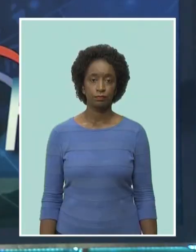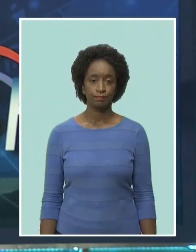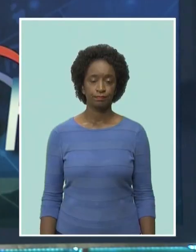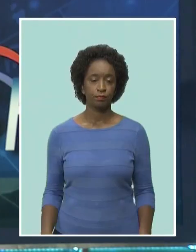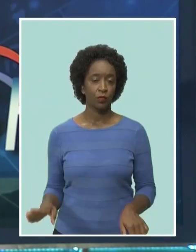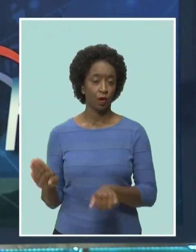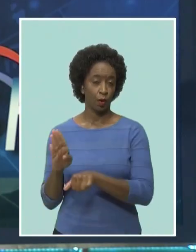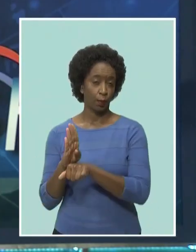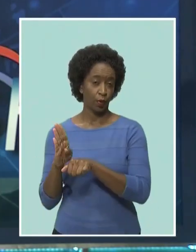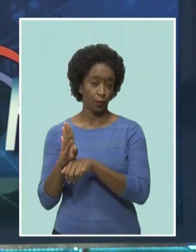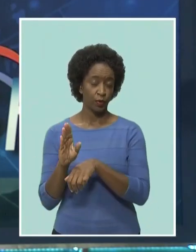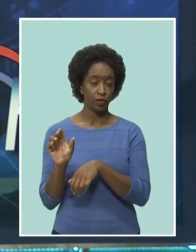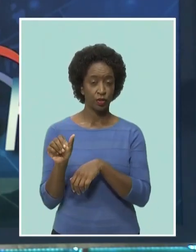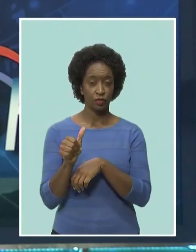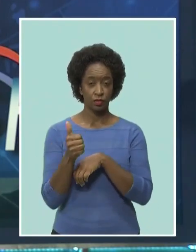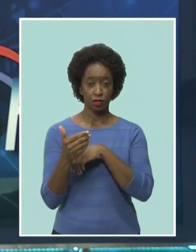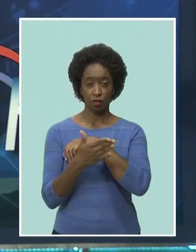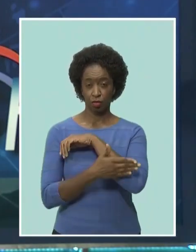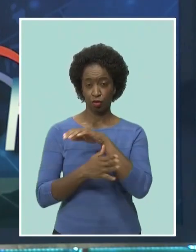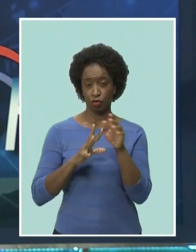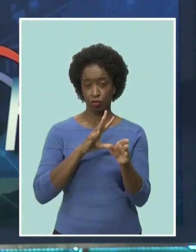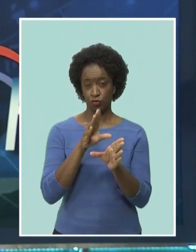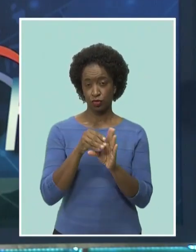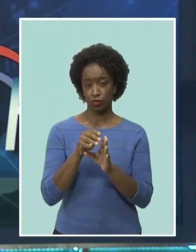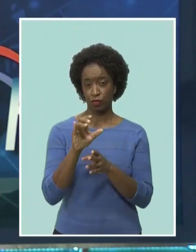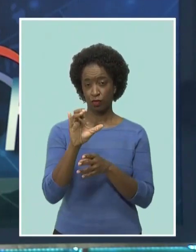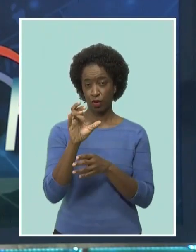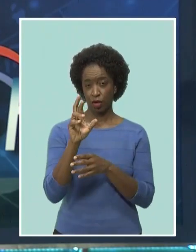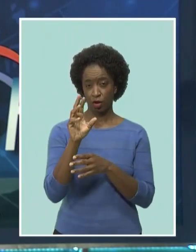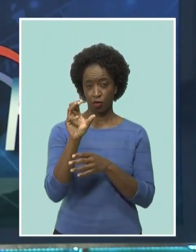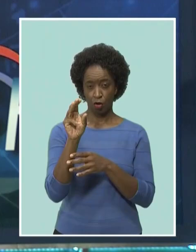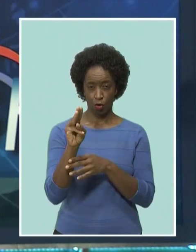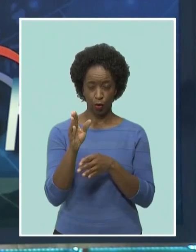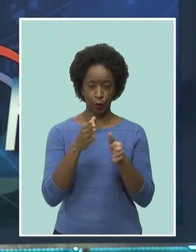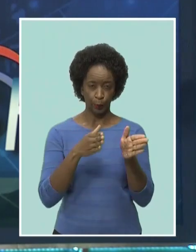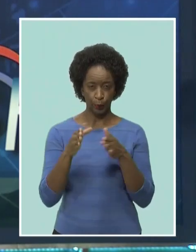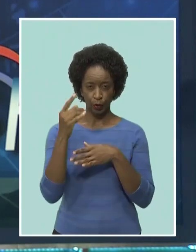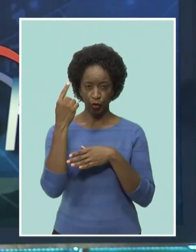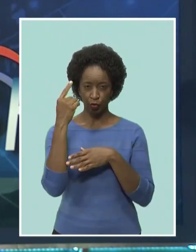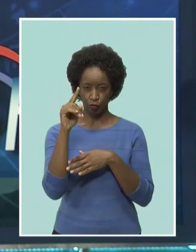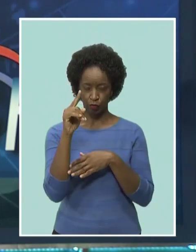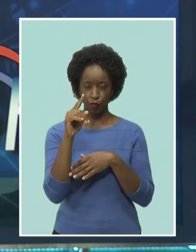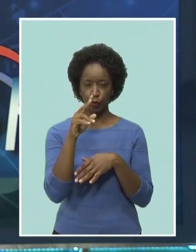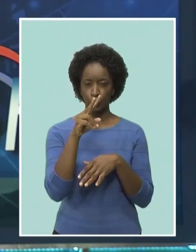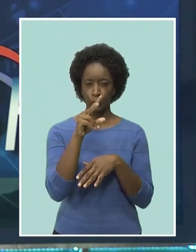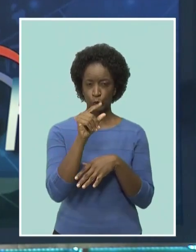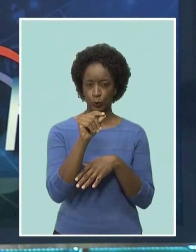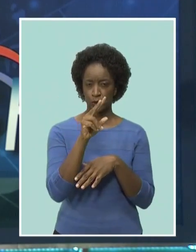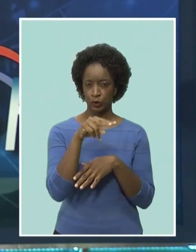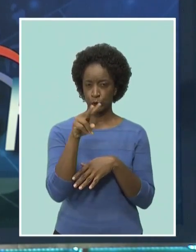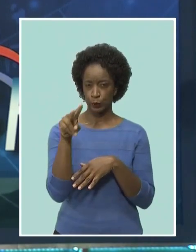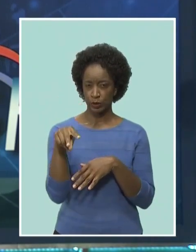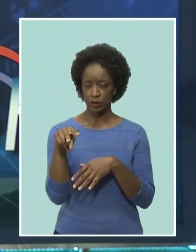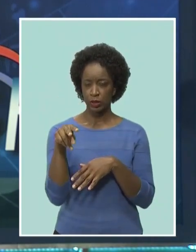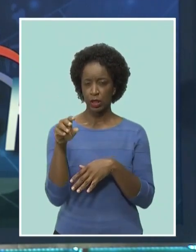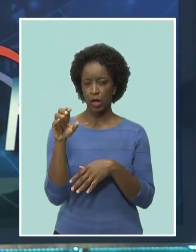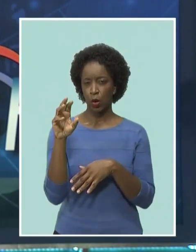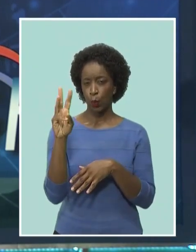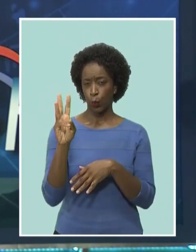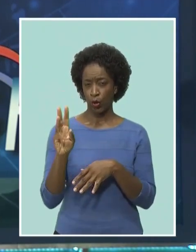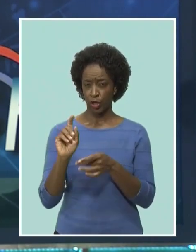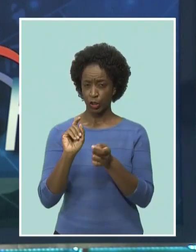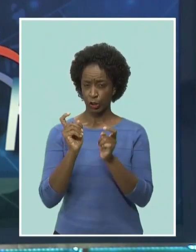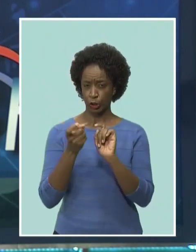Barbados and other CARICOM states are preparing for the upcoming 2022 United Nations Climate Change Conference, better known as